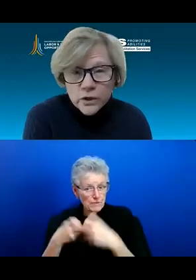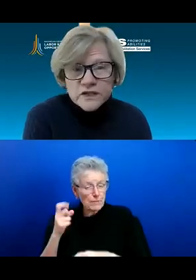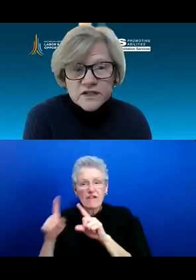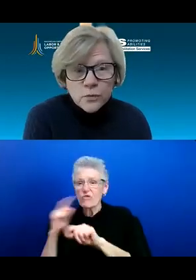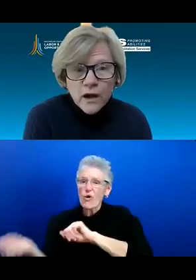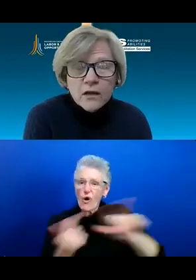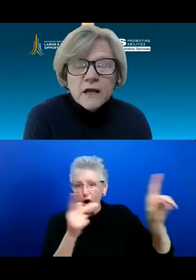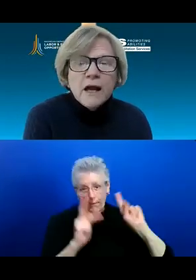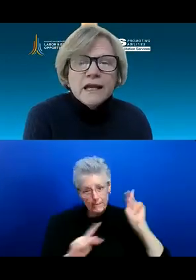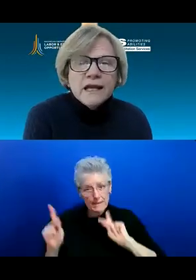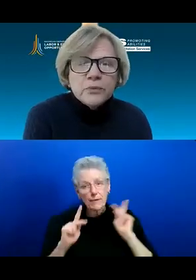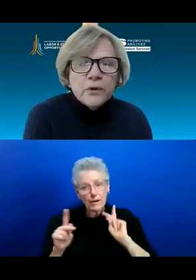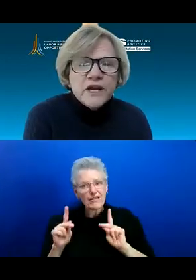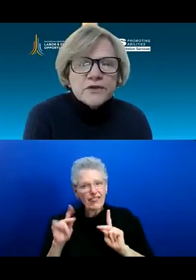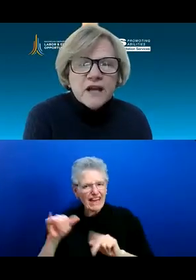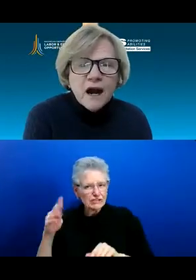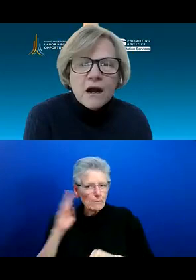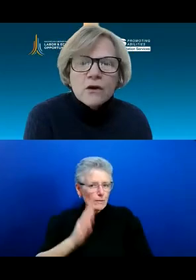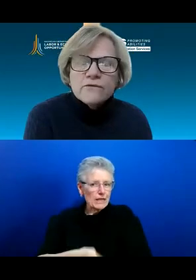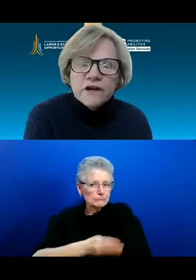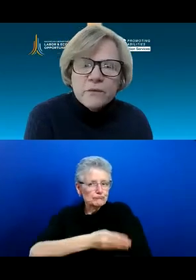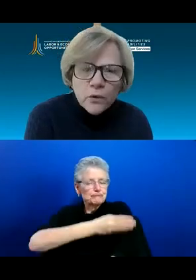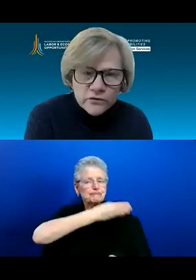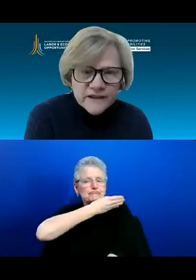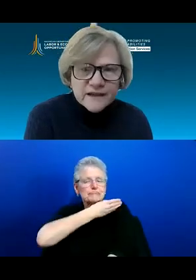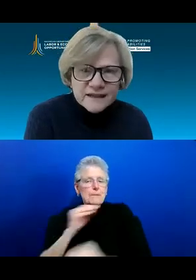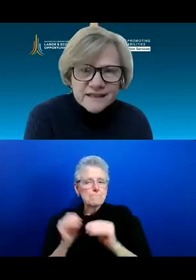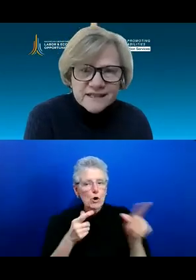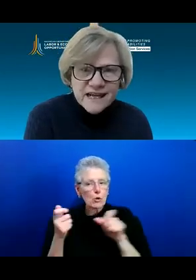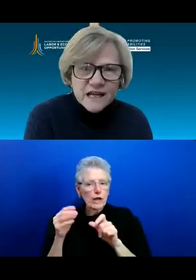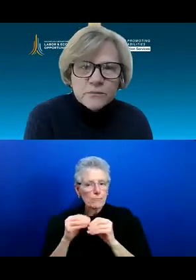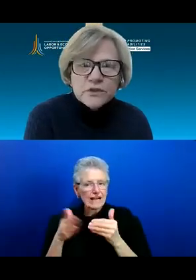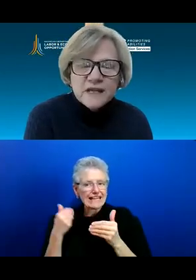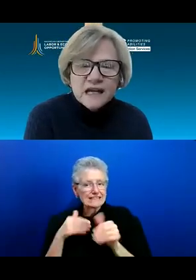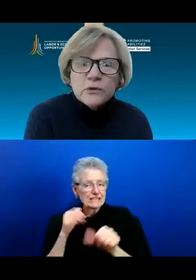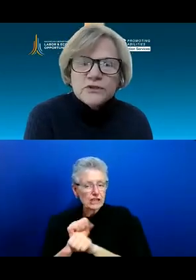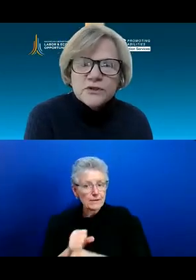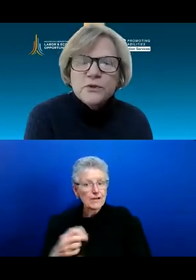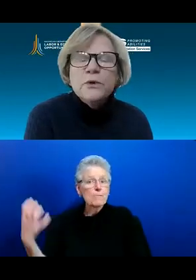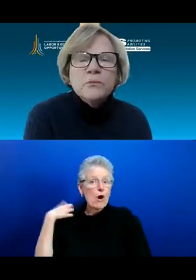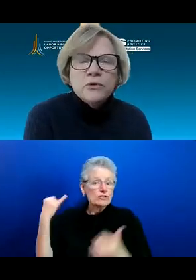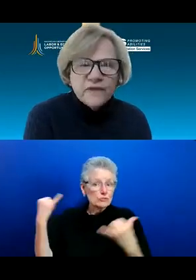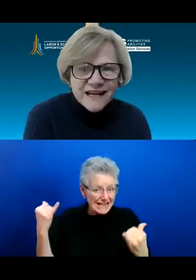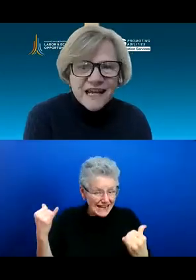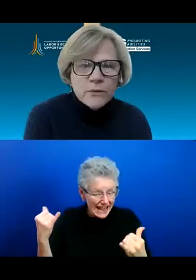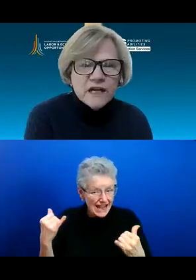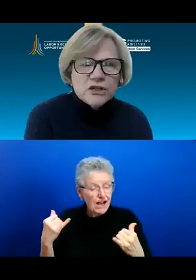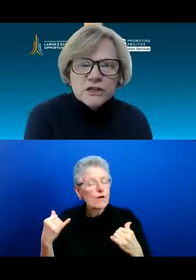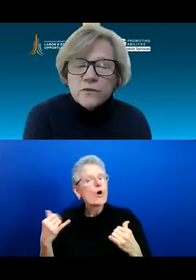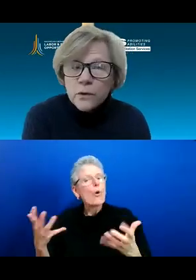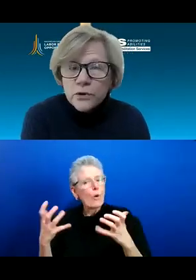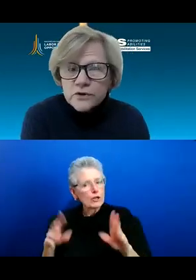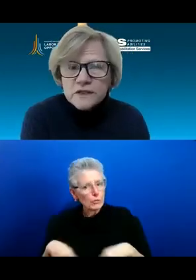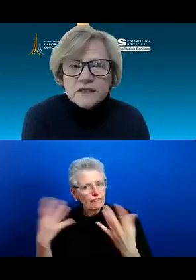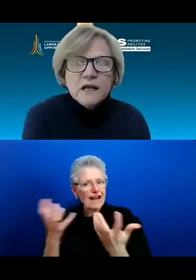other workers as well. Employers are very motivated at this time to be able to provide